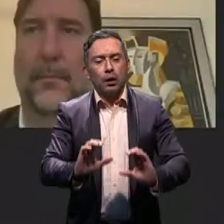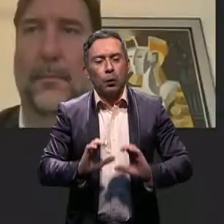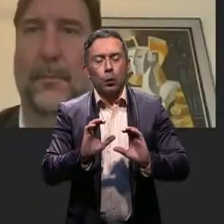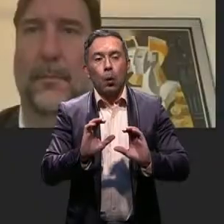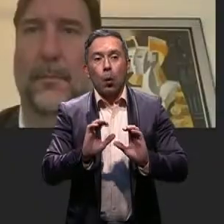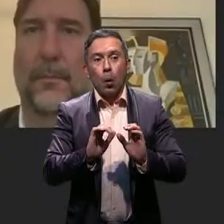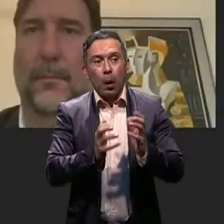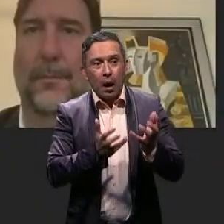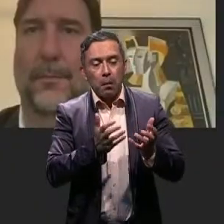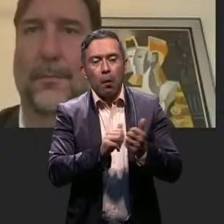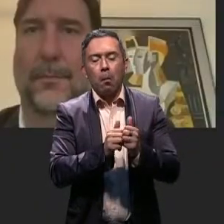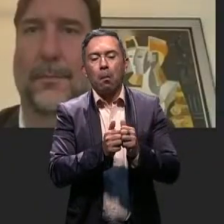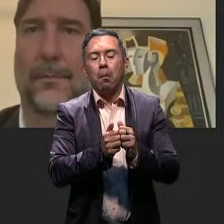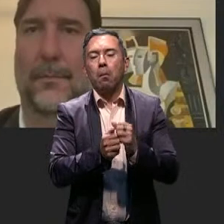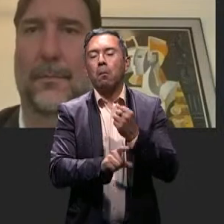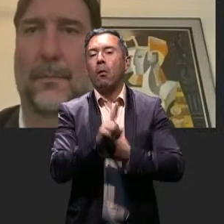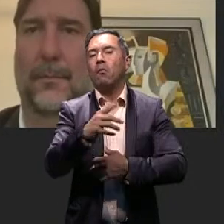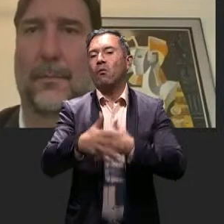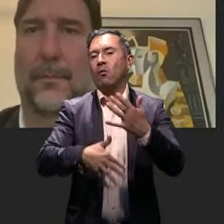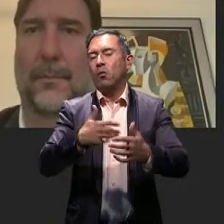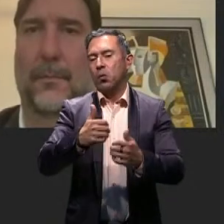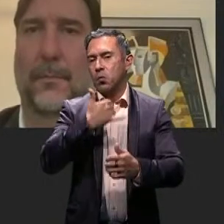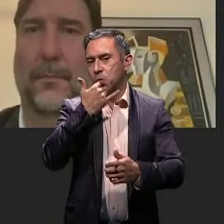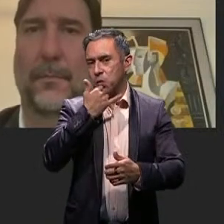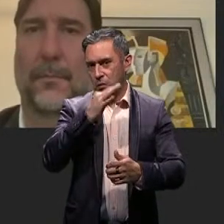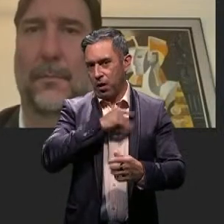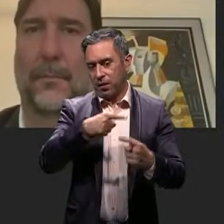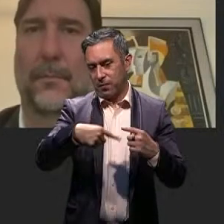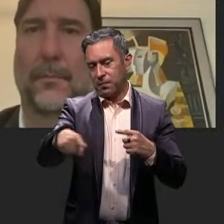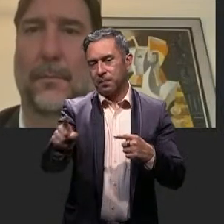societies. Thank you very much.